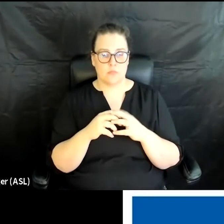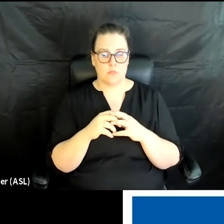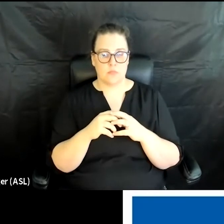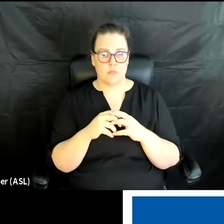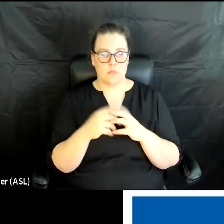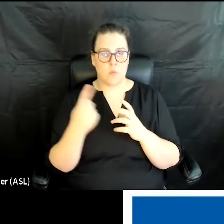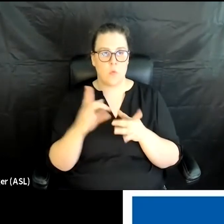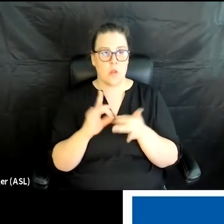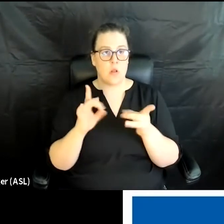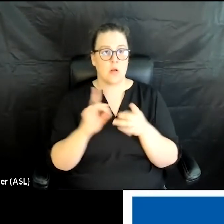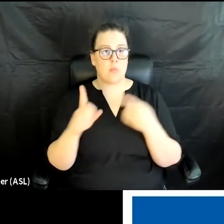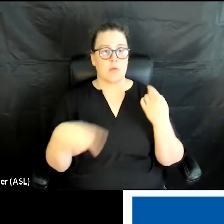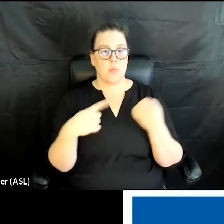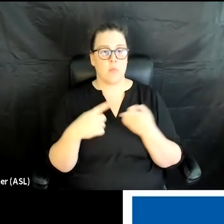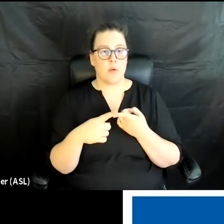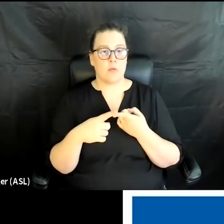about